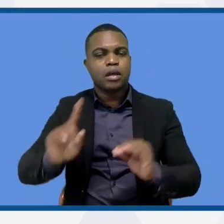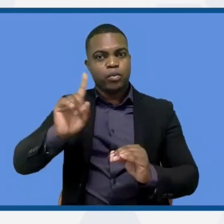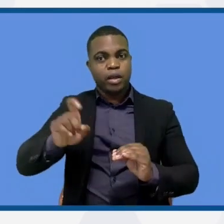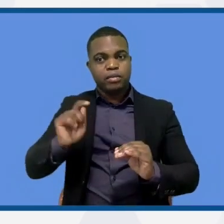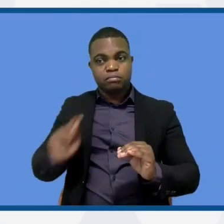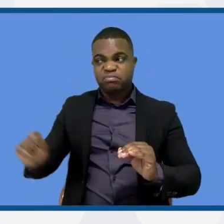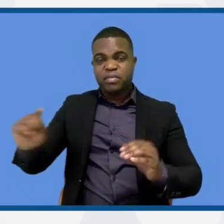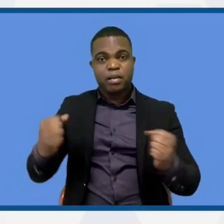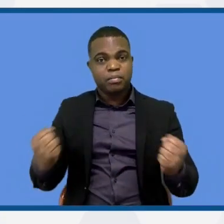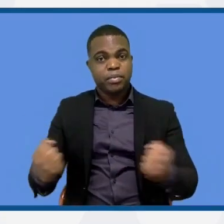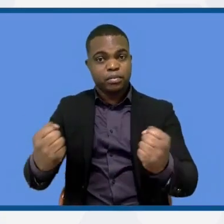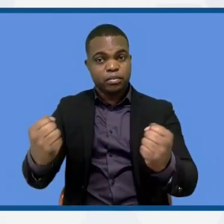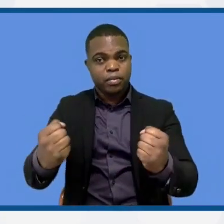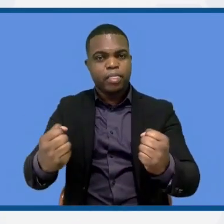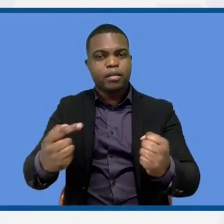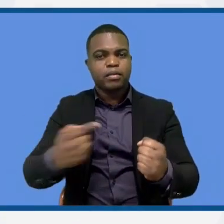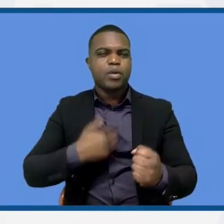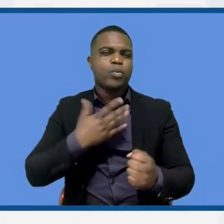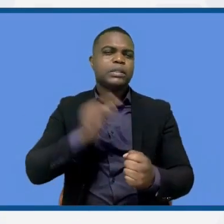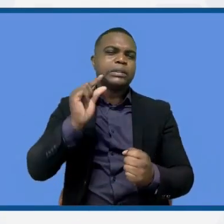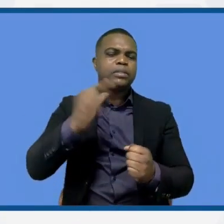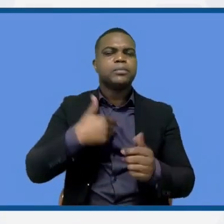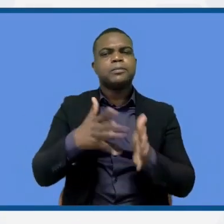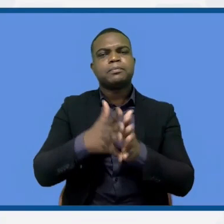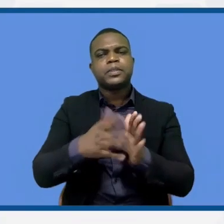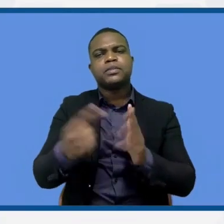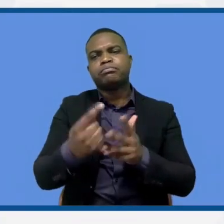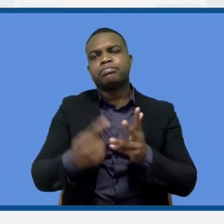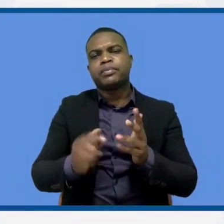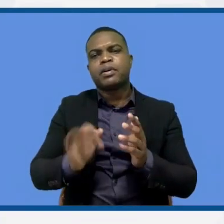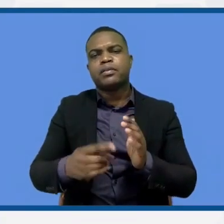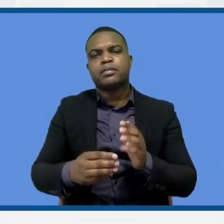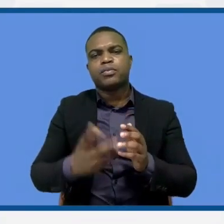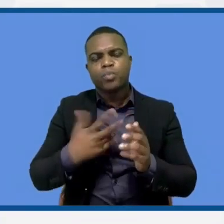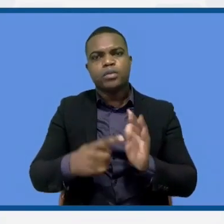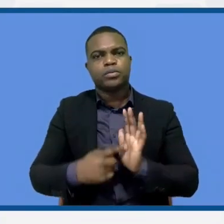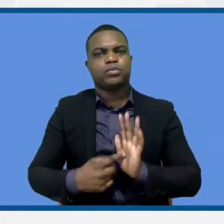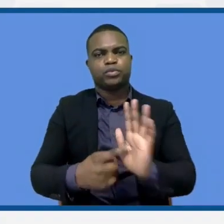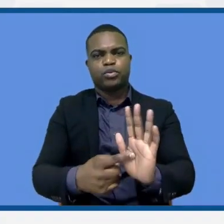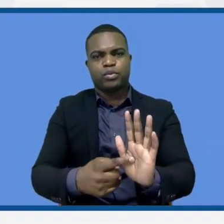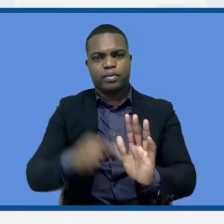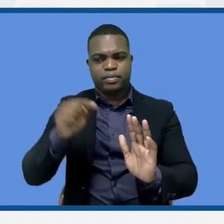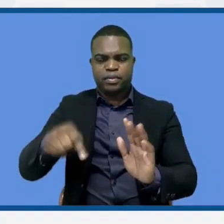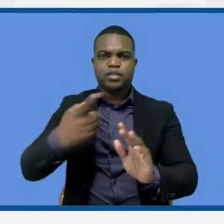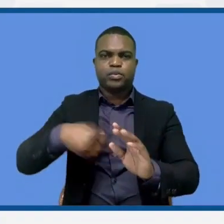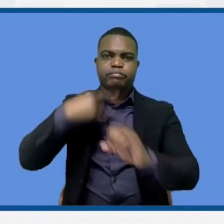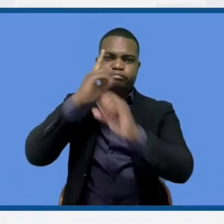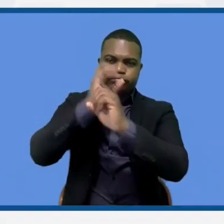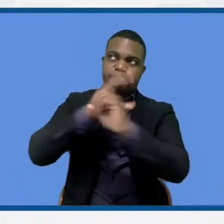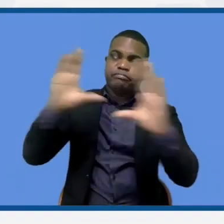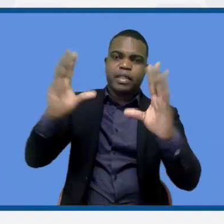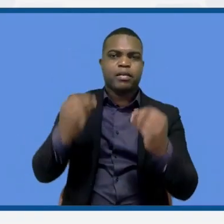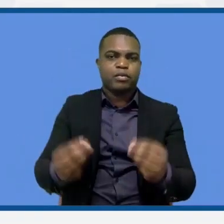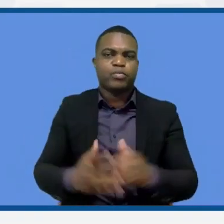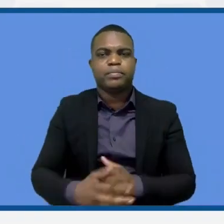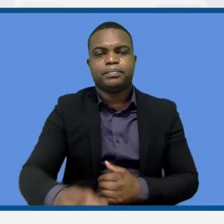law billions and trillions of new dollars that are going into infrastructure through the Bipartisan Infrastructure Law and the Inflation Reduction Act. A